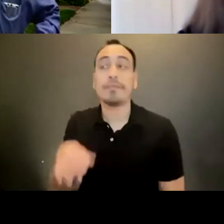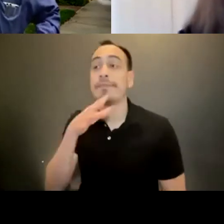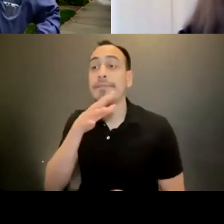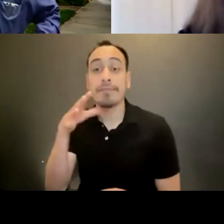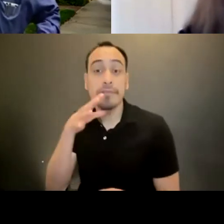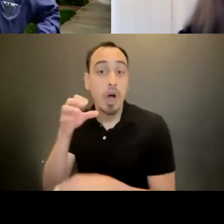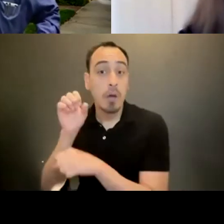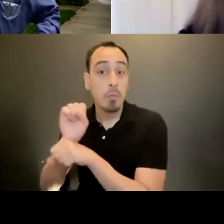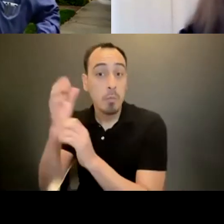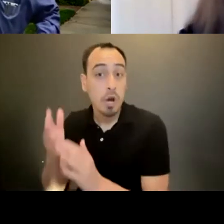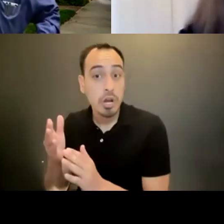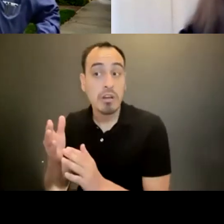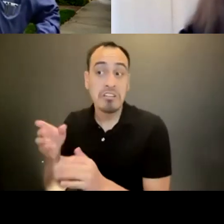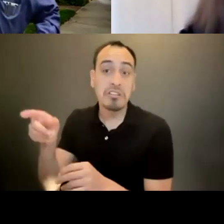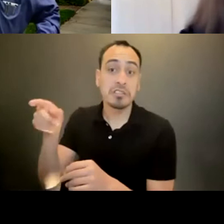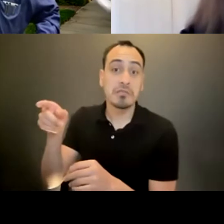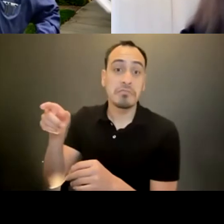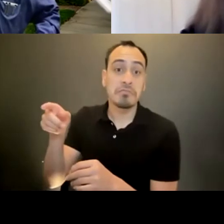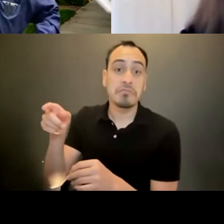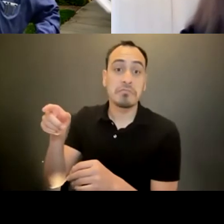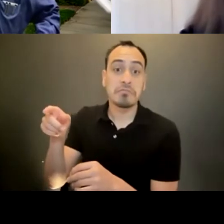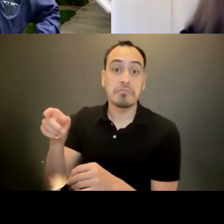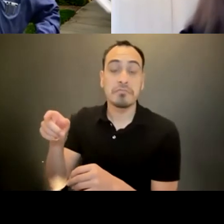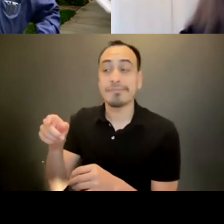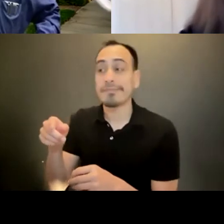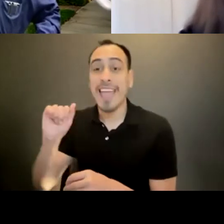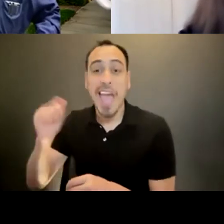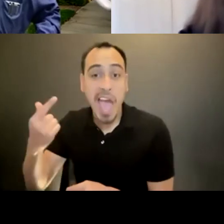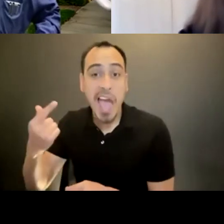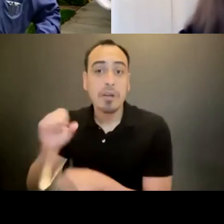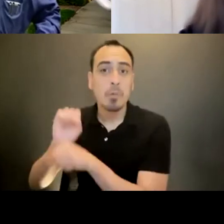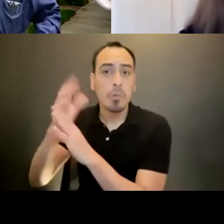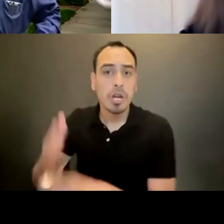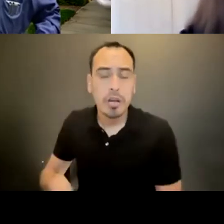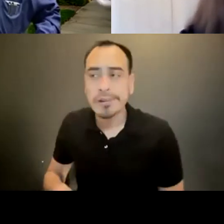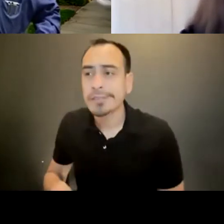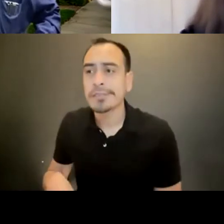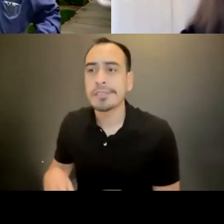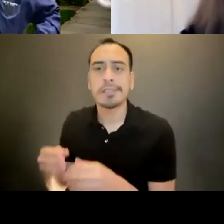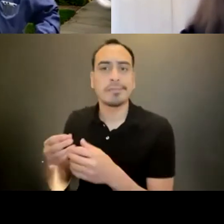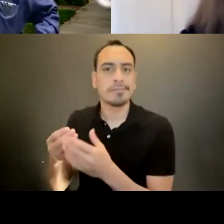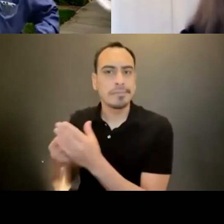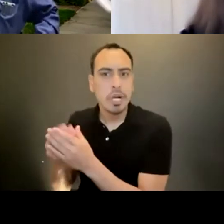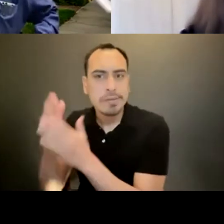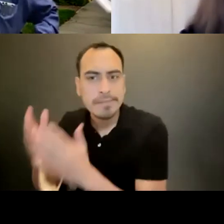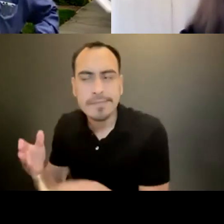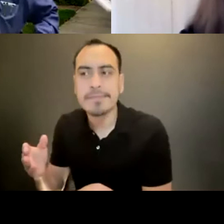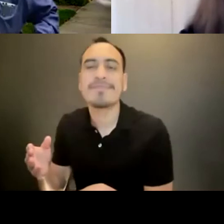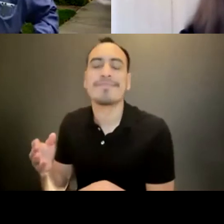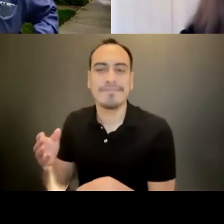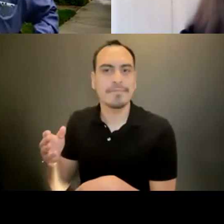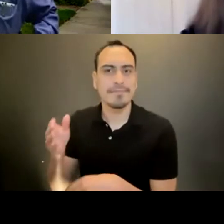large sectors of agricultural workers got more doses. And now they're changing that again